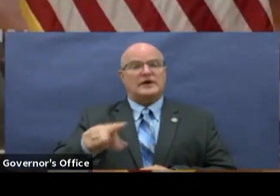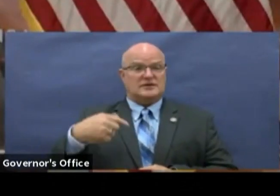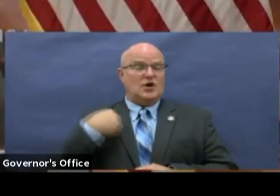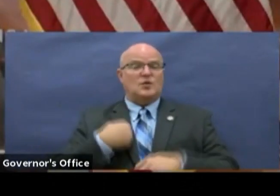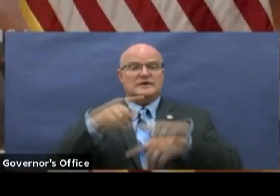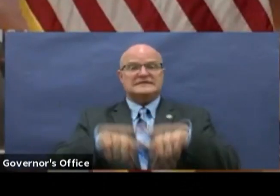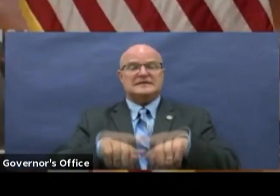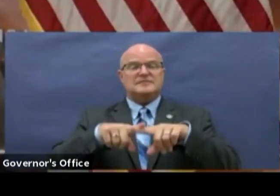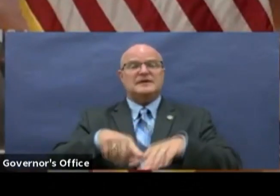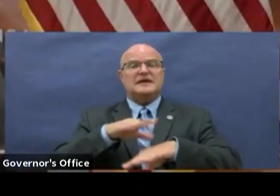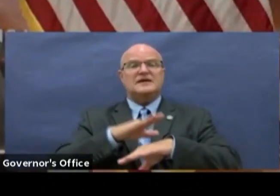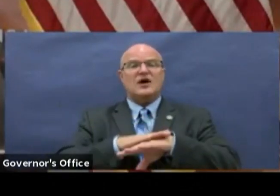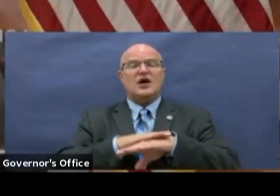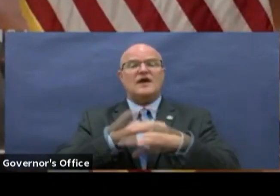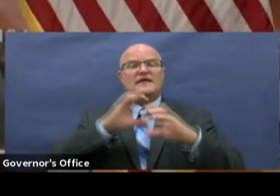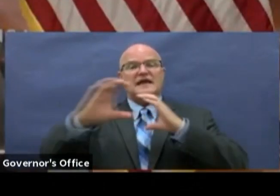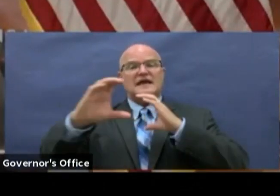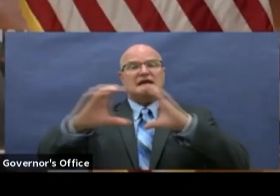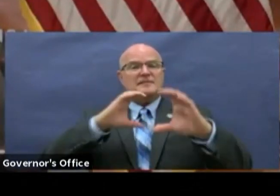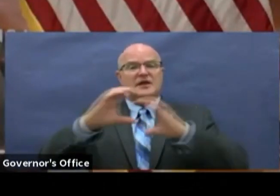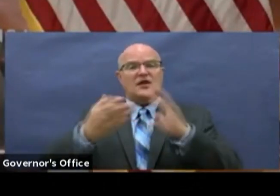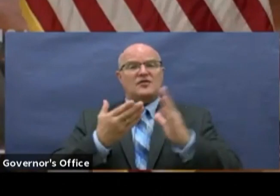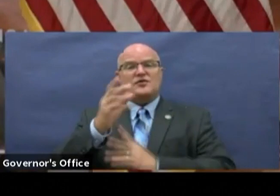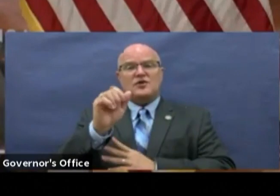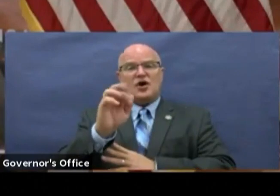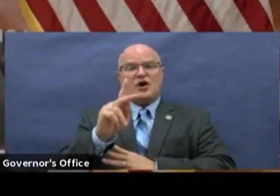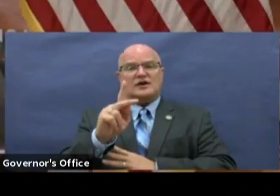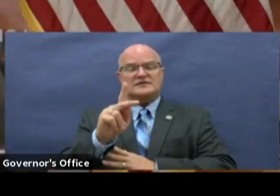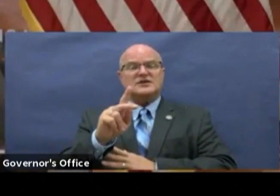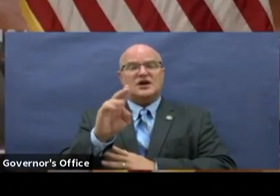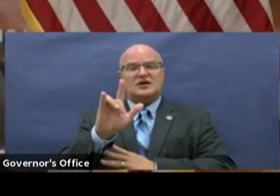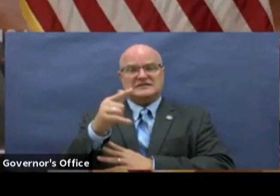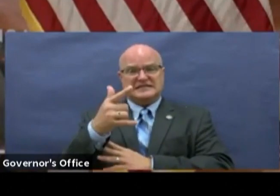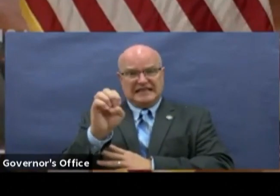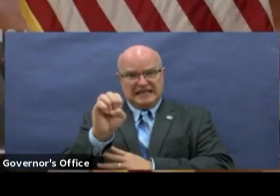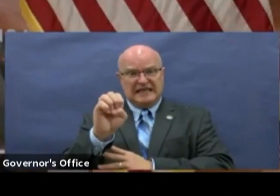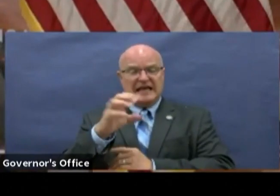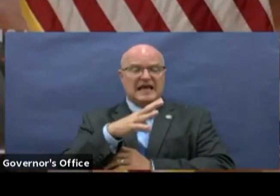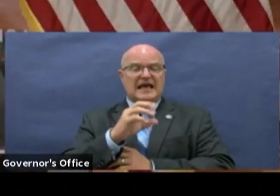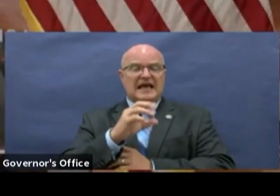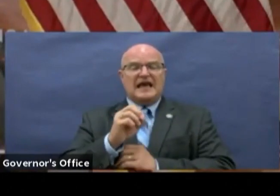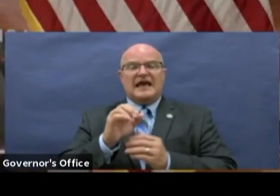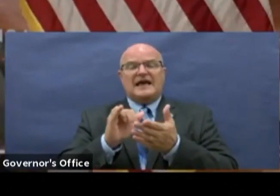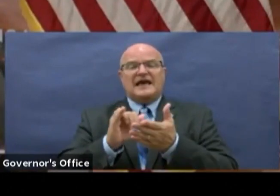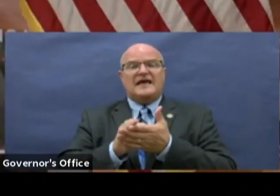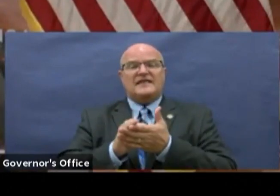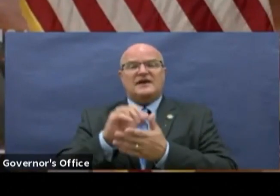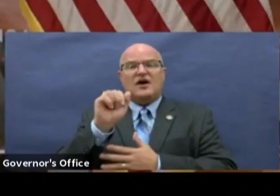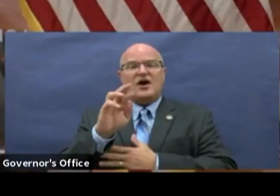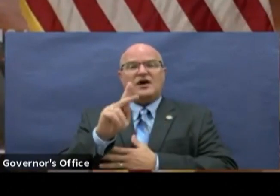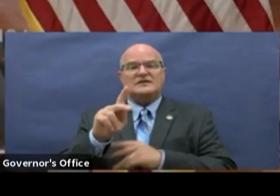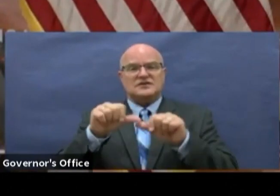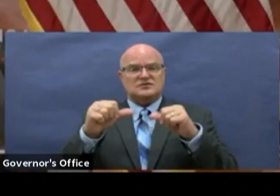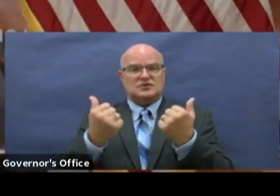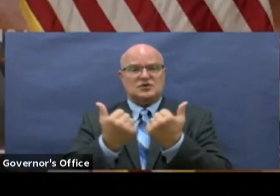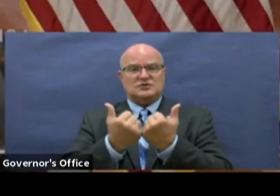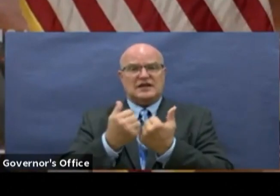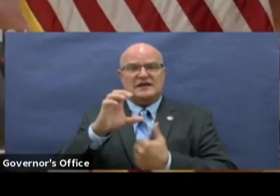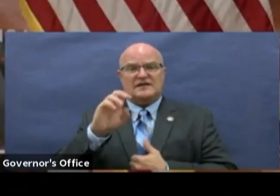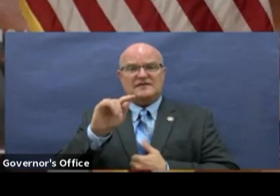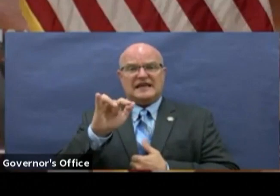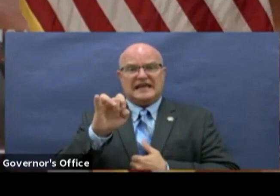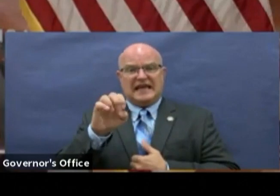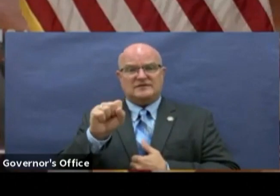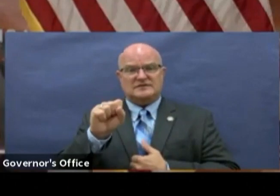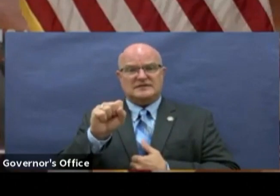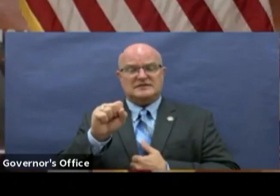rely upon the communication through the Arkansas Municipal League and the Arkansas Association of Counties that have